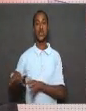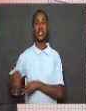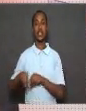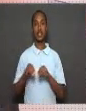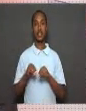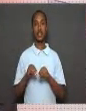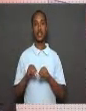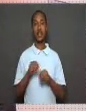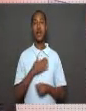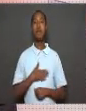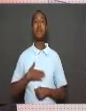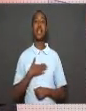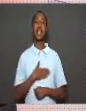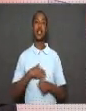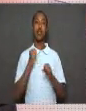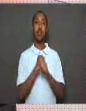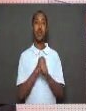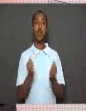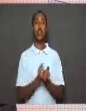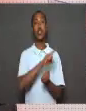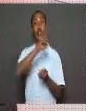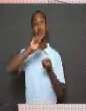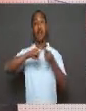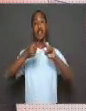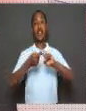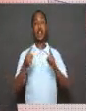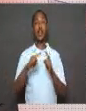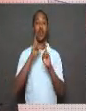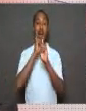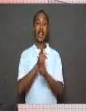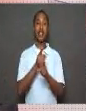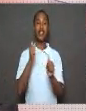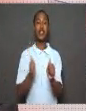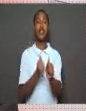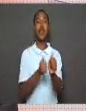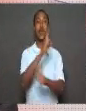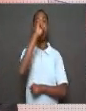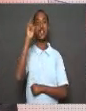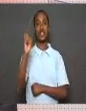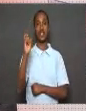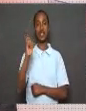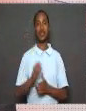Students, please work with a partner to answer the following questions.